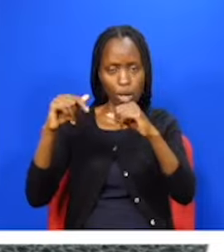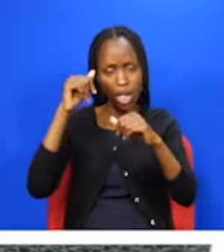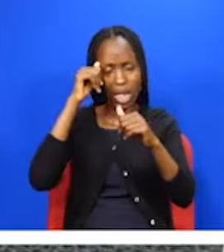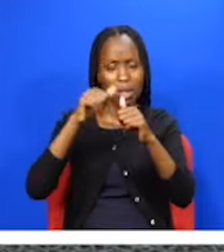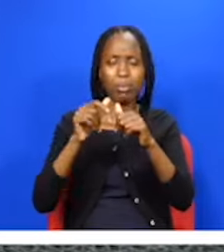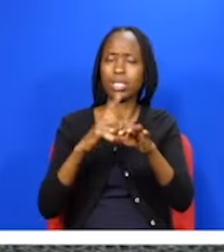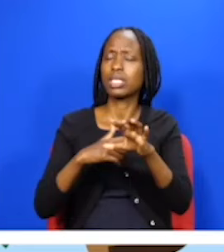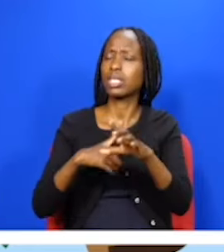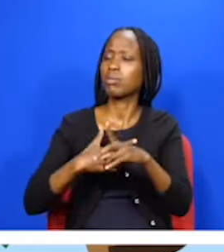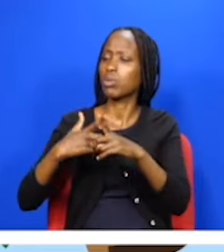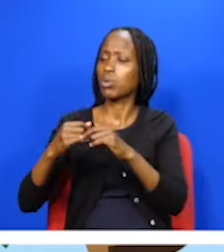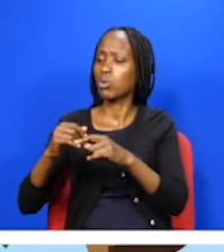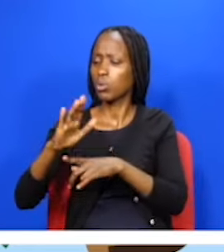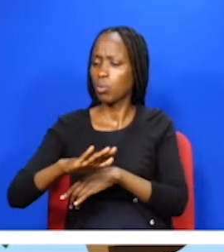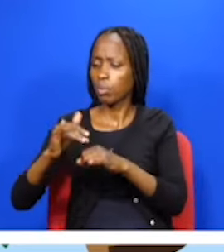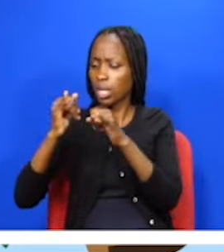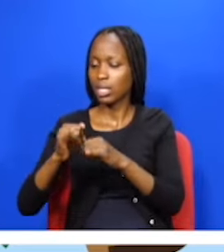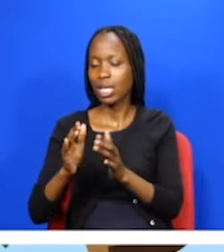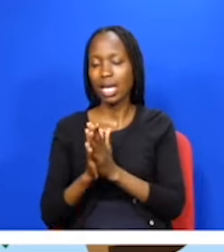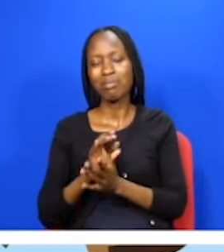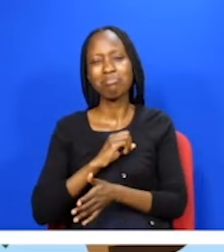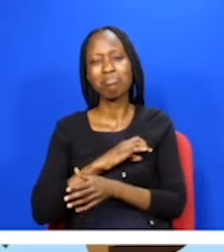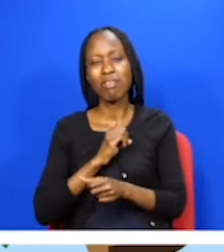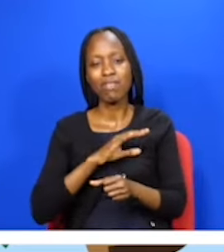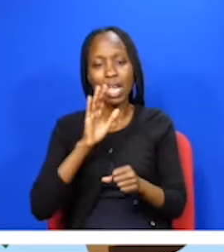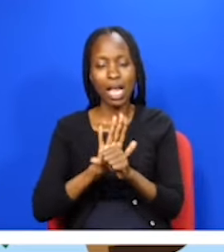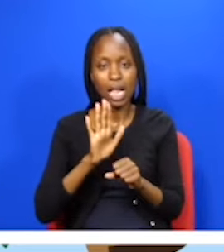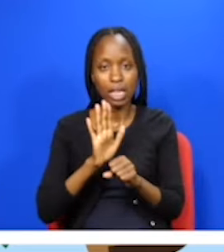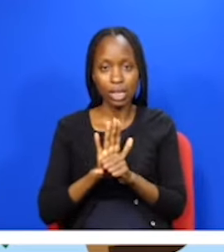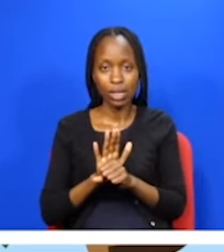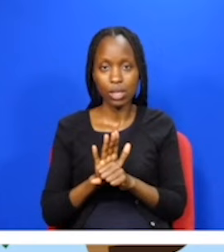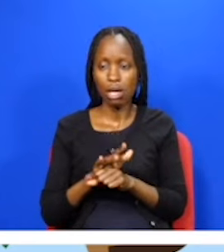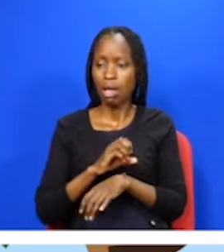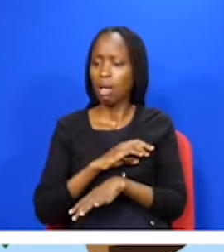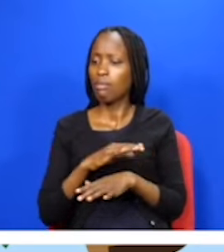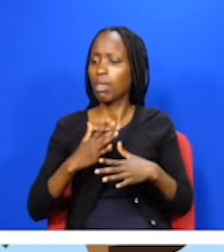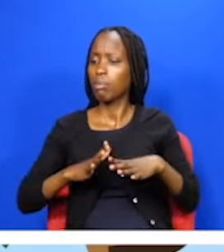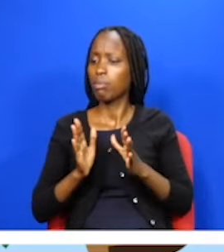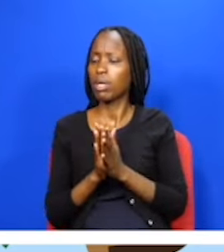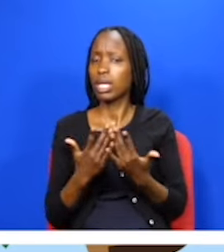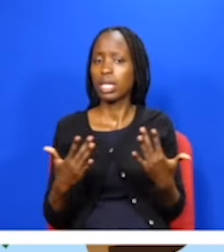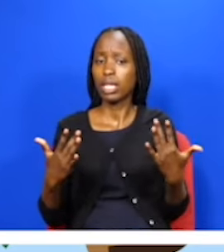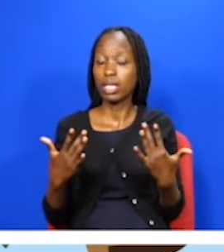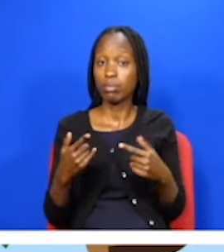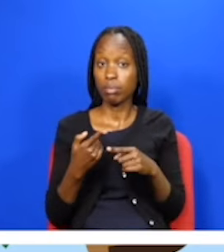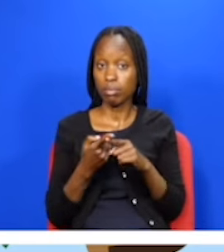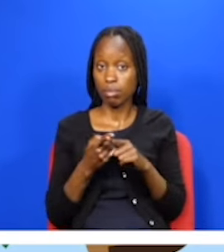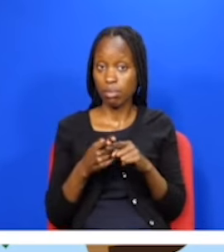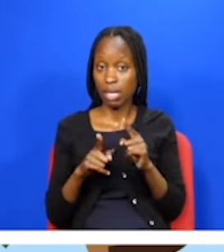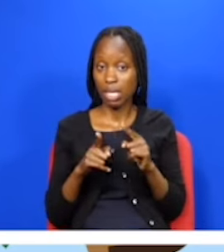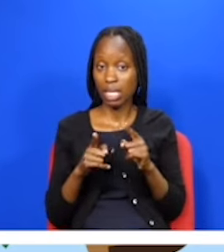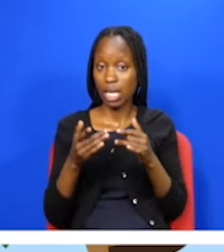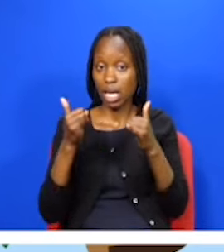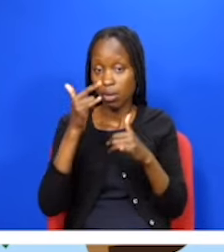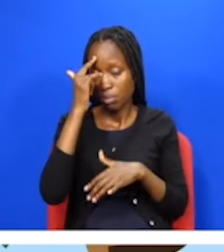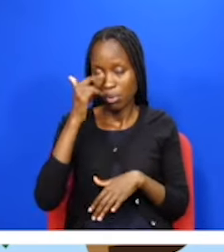to a new place and I would be very afraid, very scared of people and things. But these days, because I'm